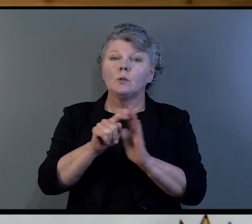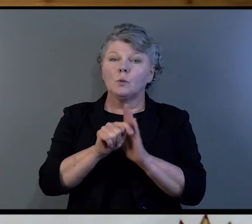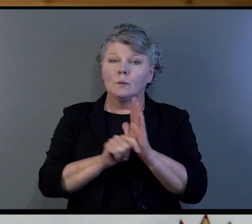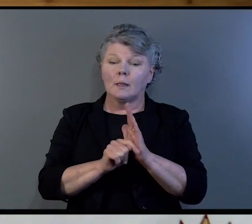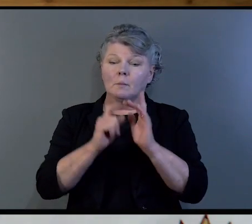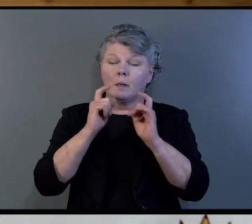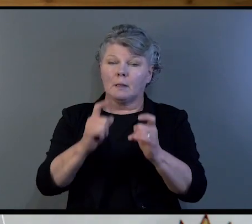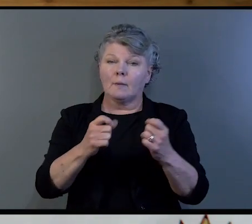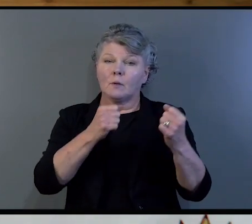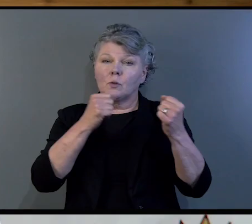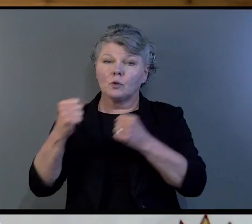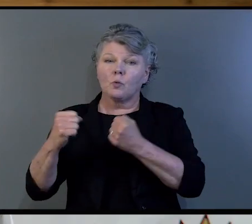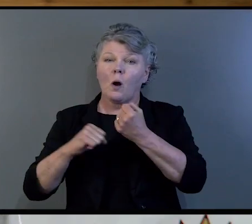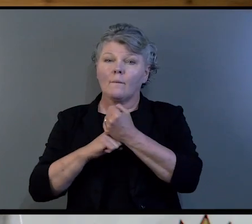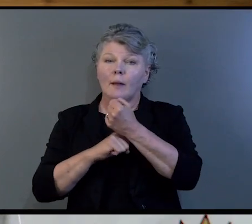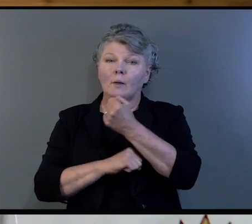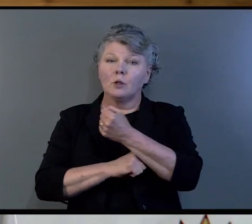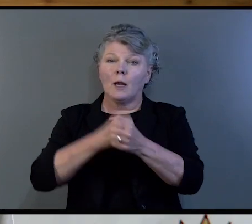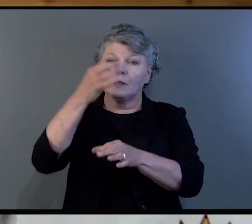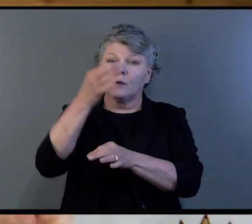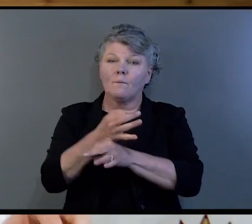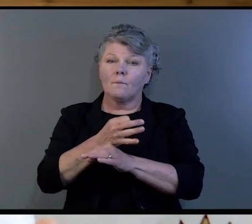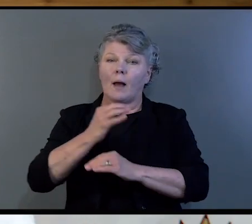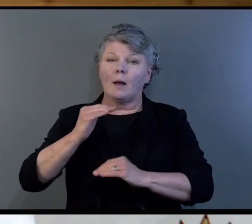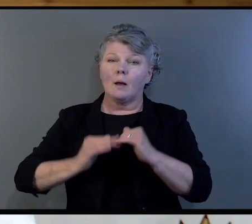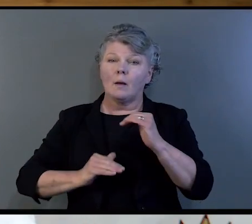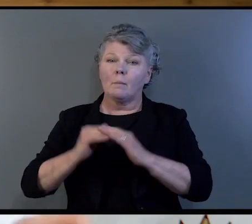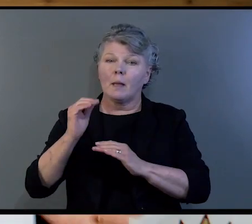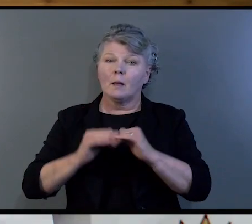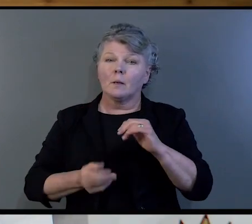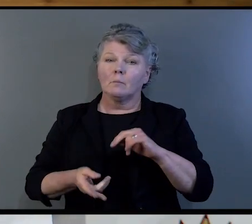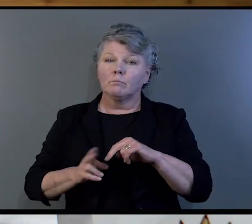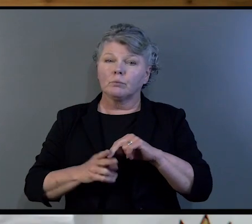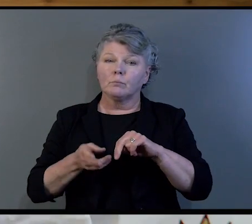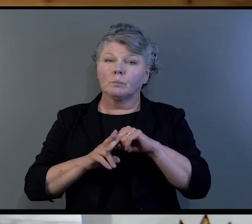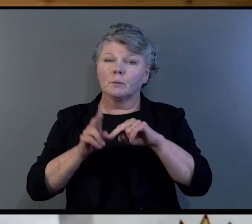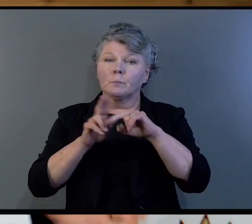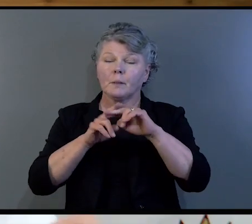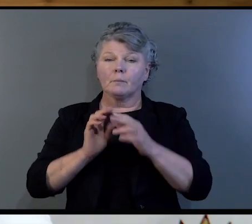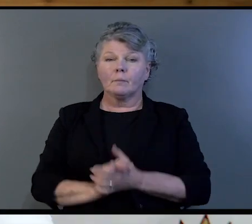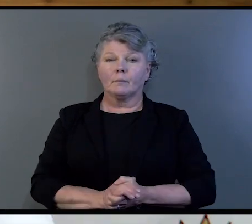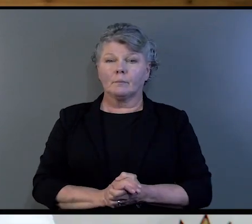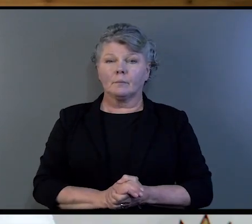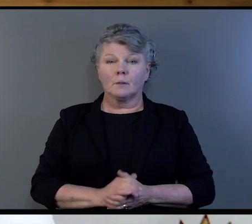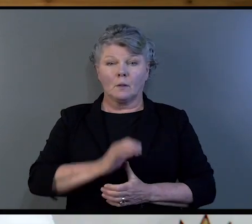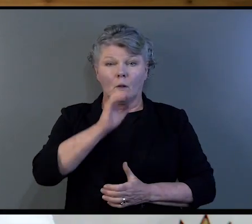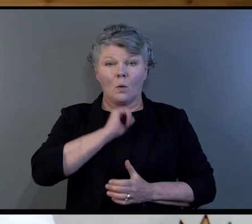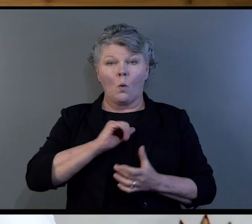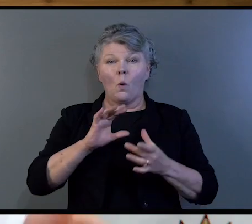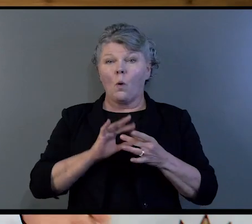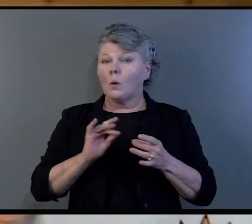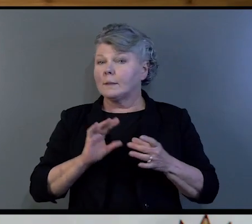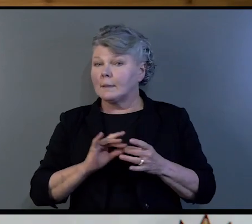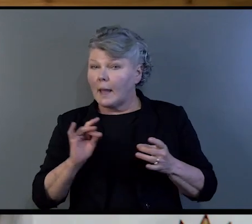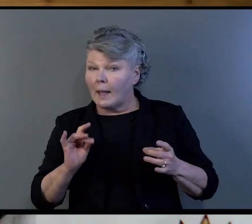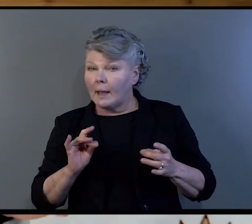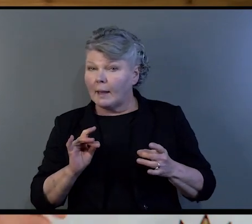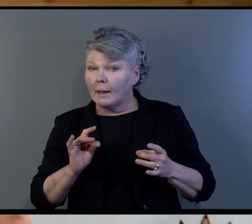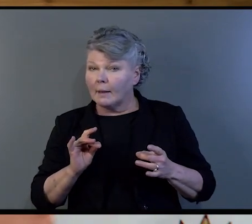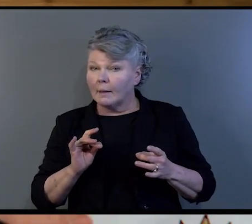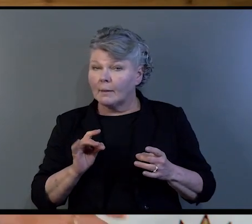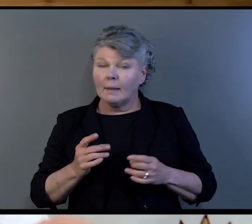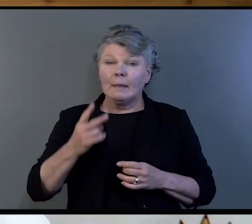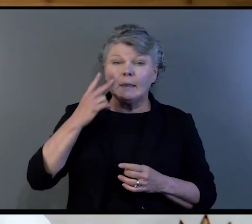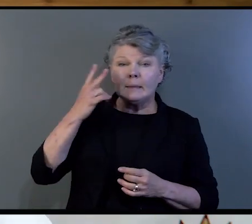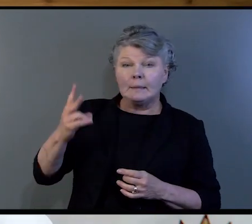strong foundation upon which we can build our faith. And so maybe we should amend the old saying. Maybe we shouldn't say